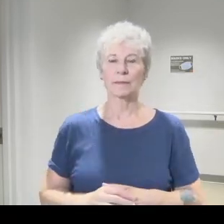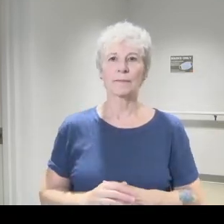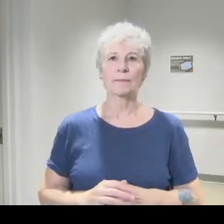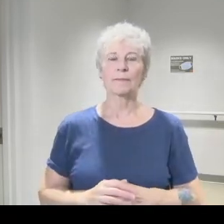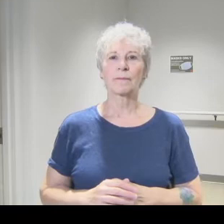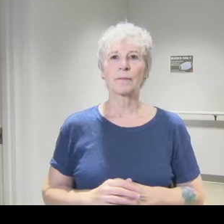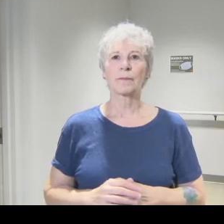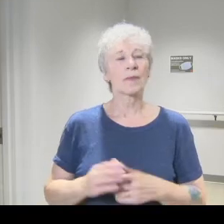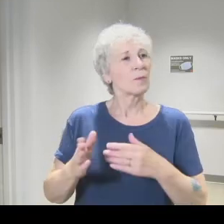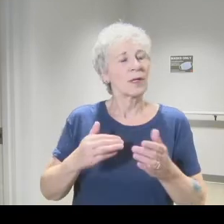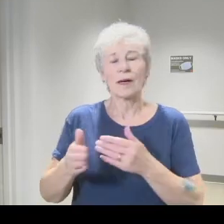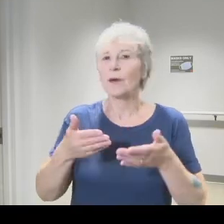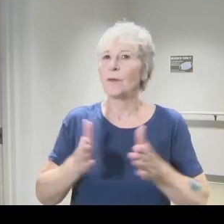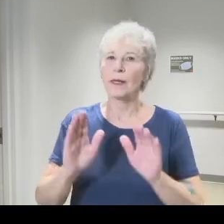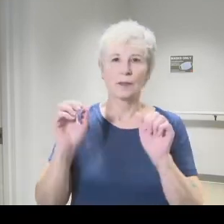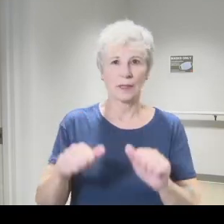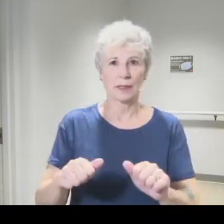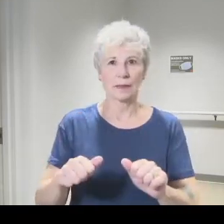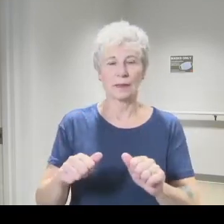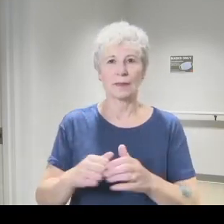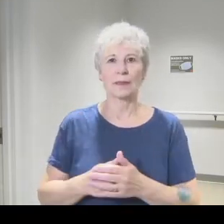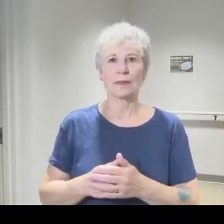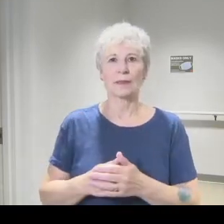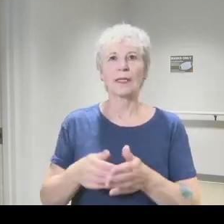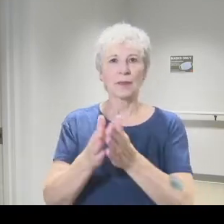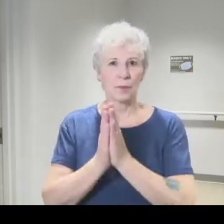In whatever way you can, at least in prayer.